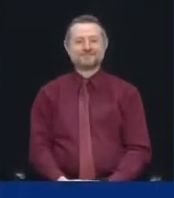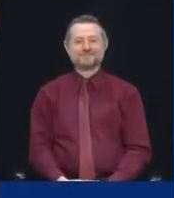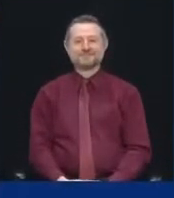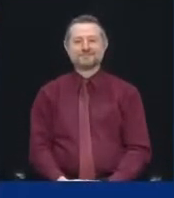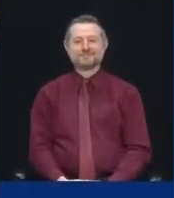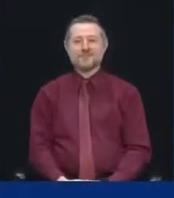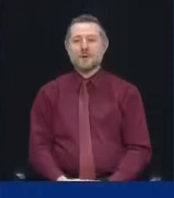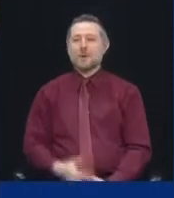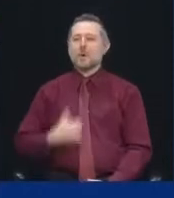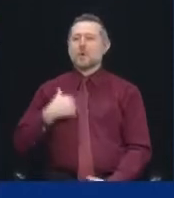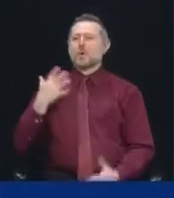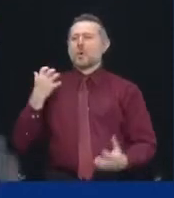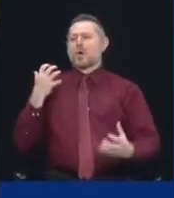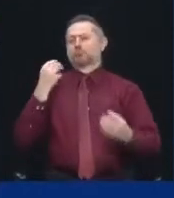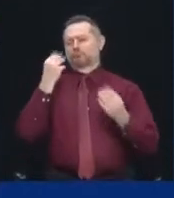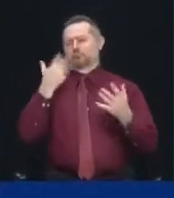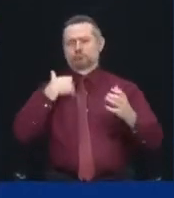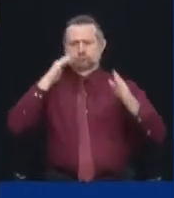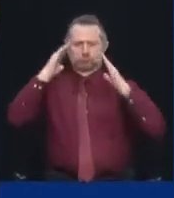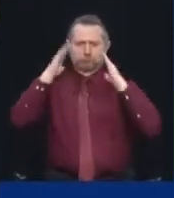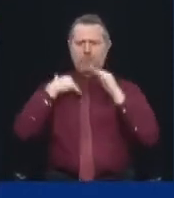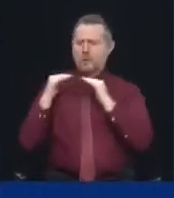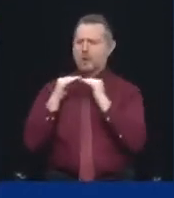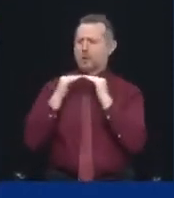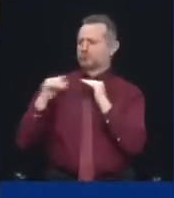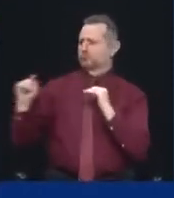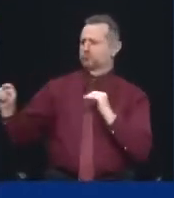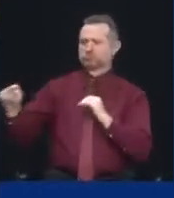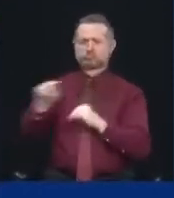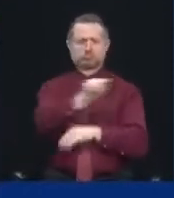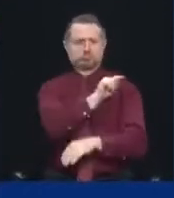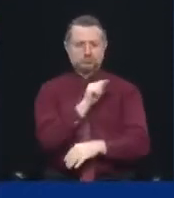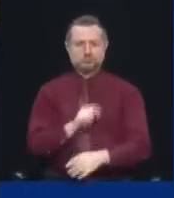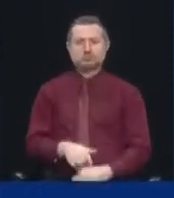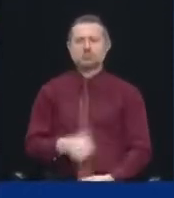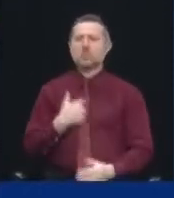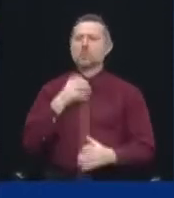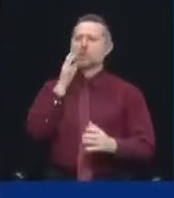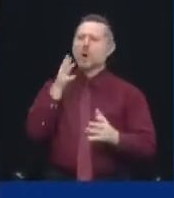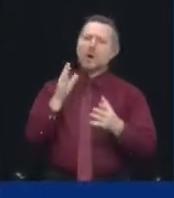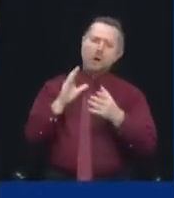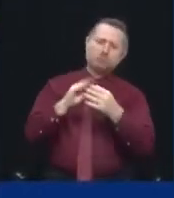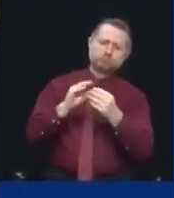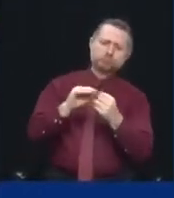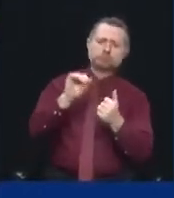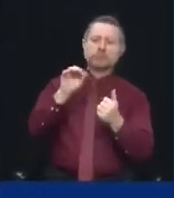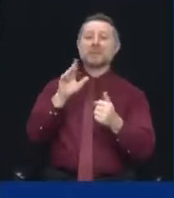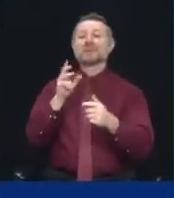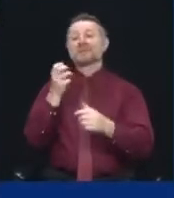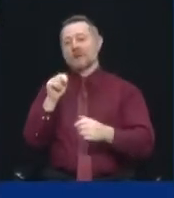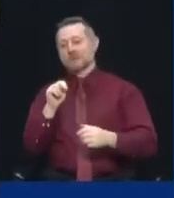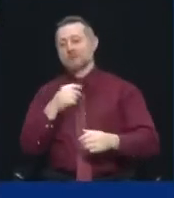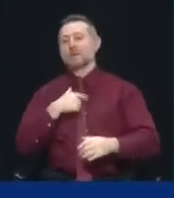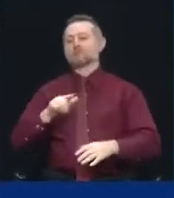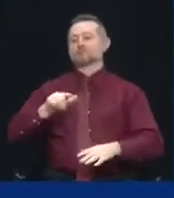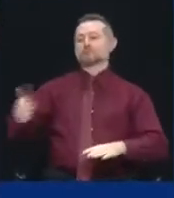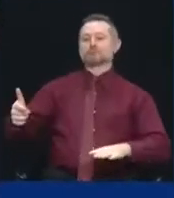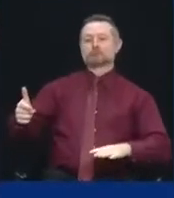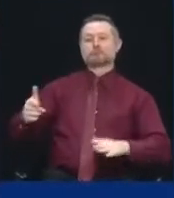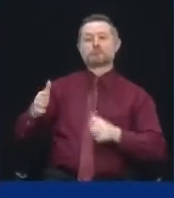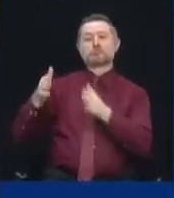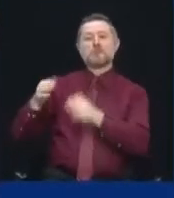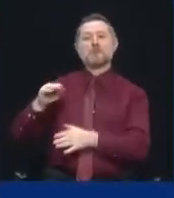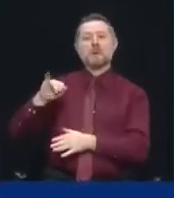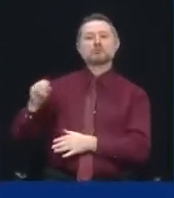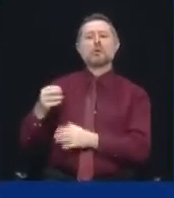my colleagues who are here with me today. I'll make some opening remarks, and then I'll turn it over to Majority Leader Andrea